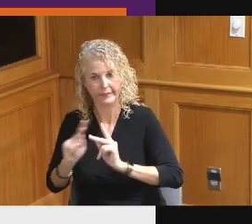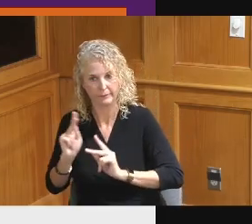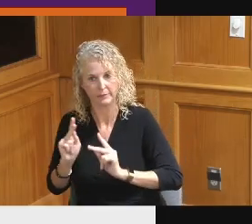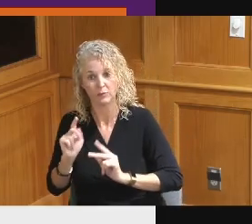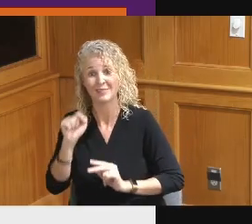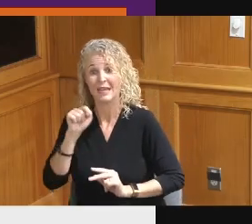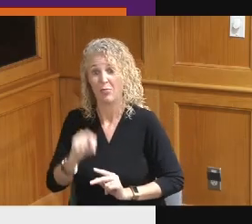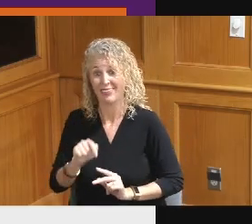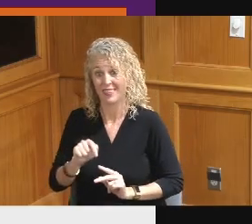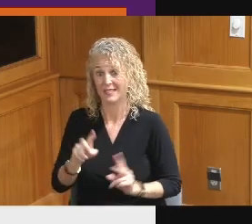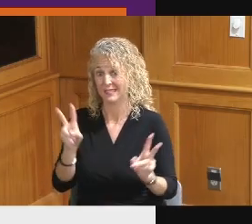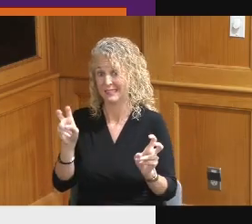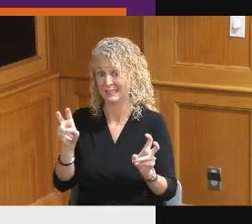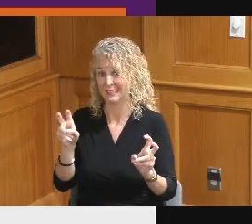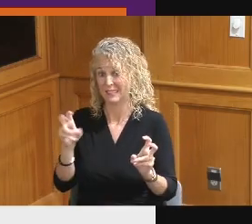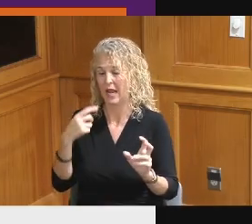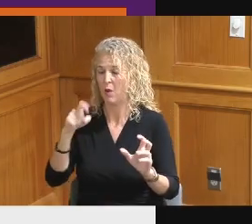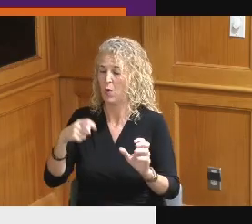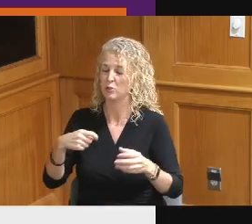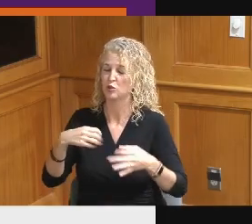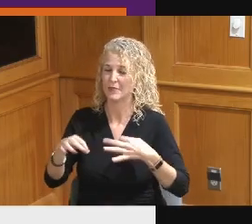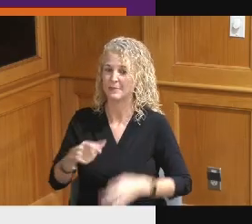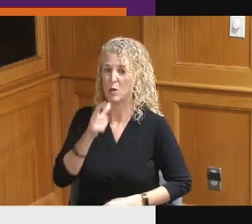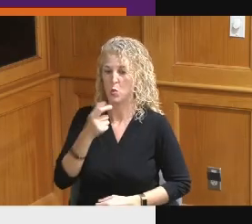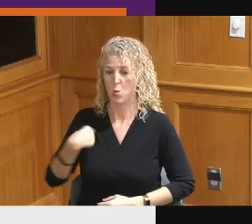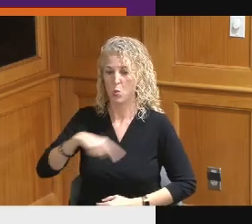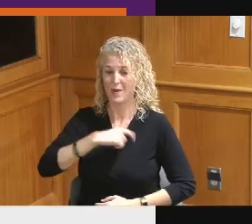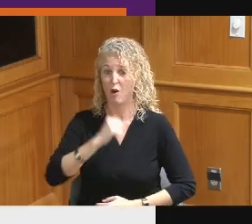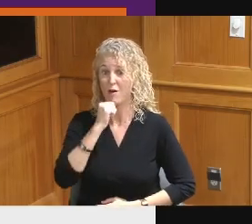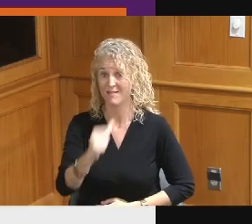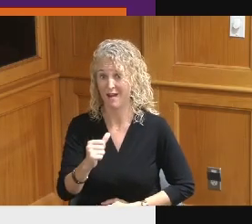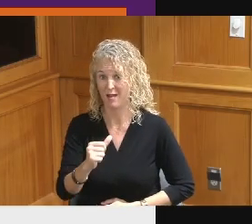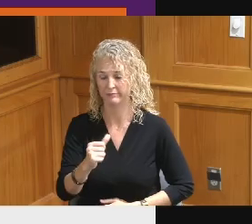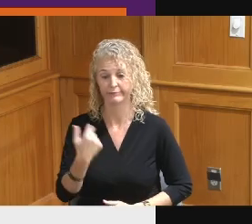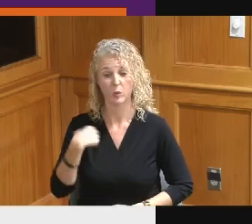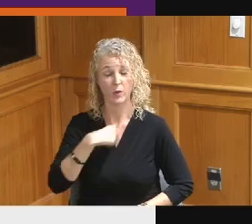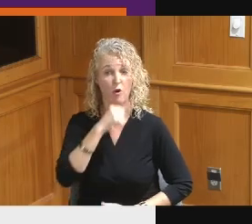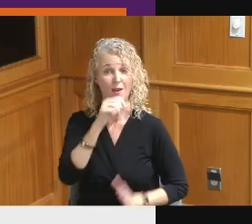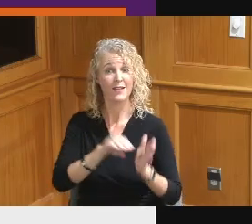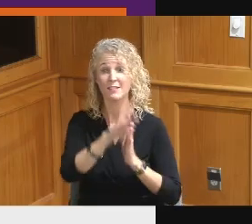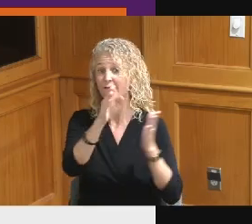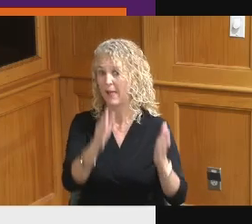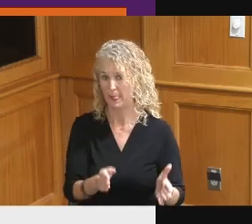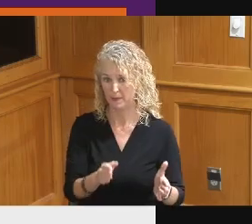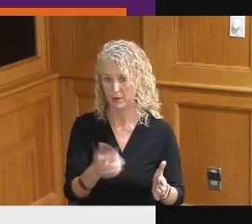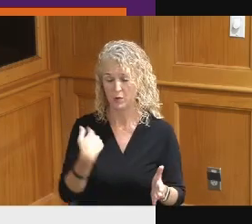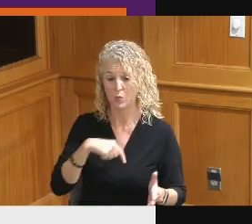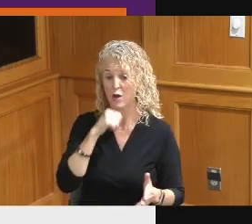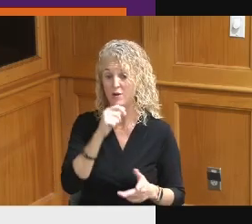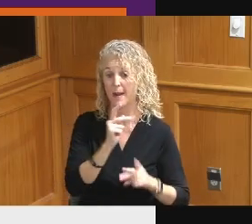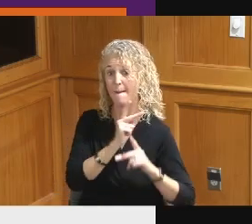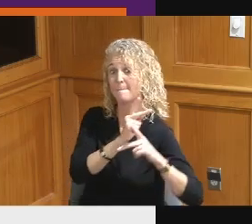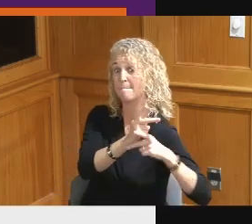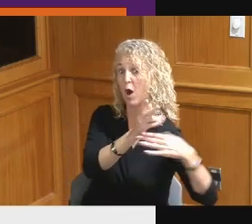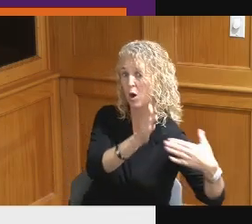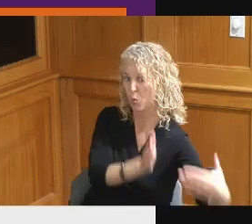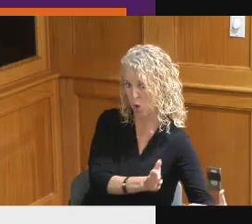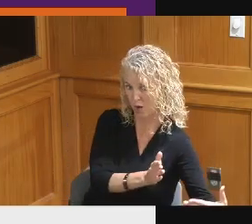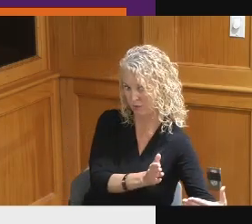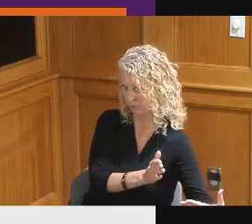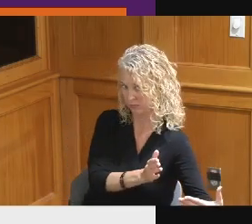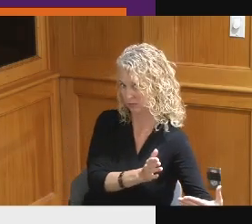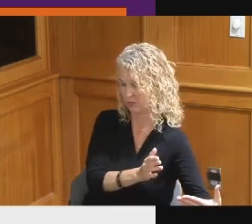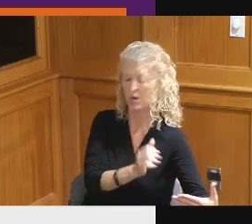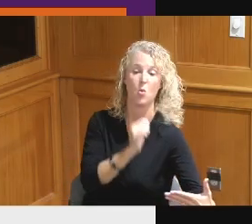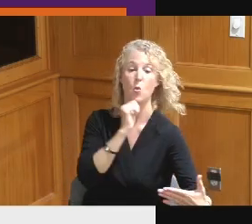context of this, what CDF is not. CDF is not the developer. We're not the borrower, which is the person borrowing the money. We're not